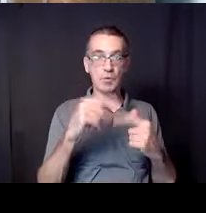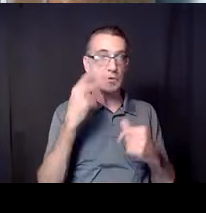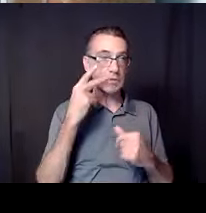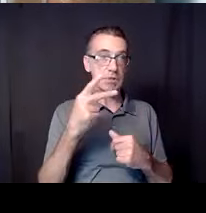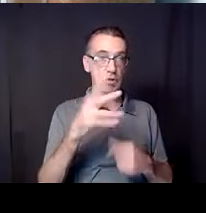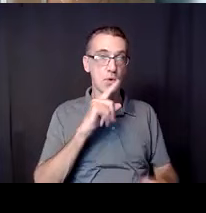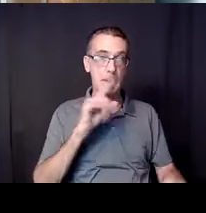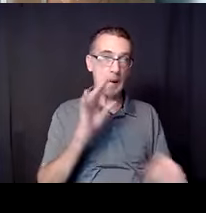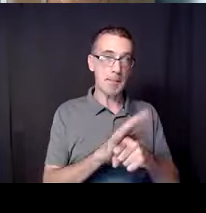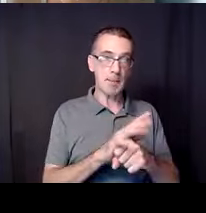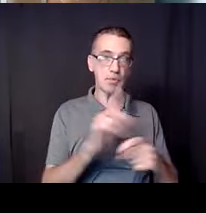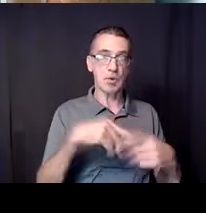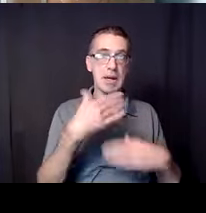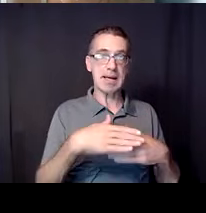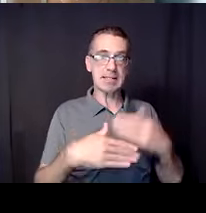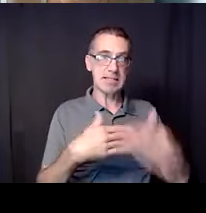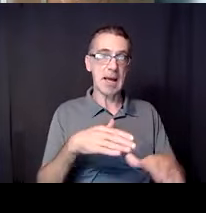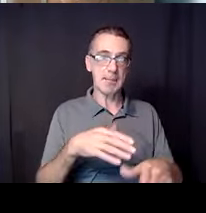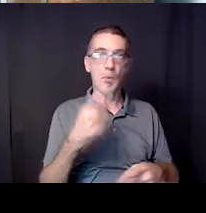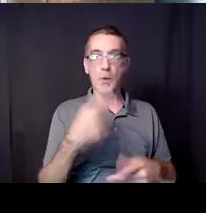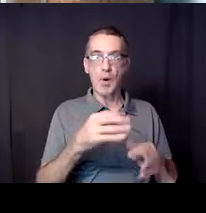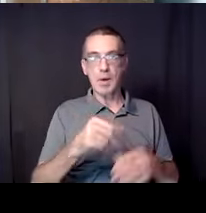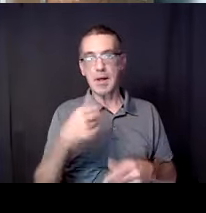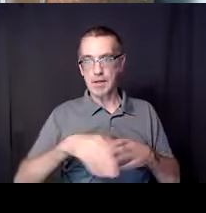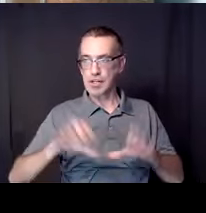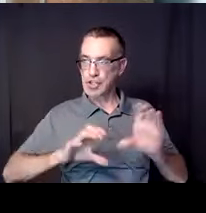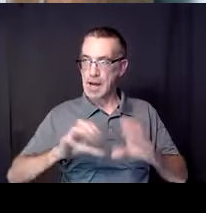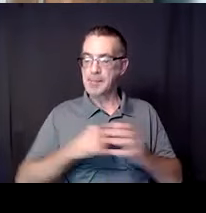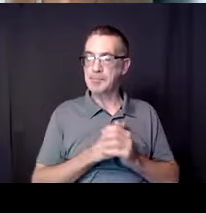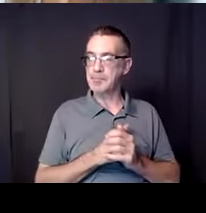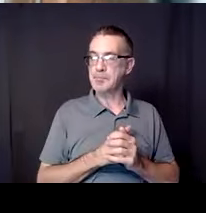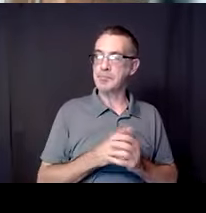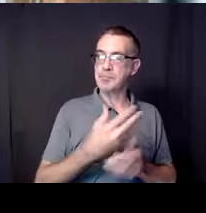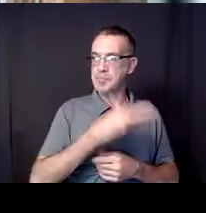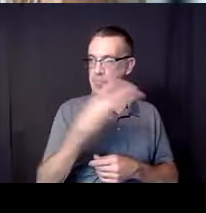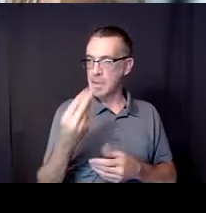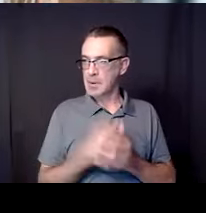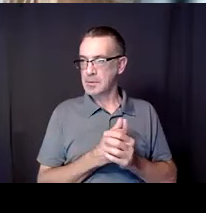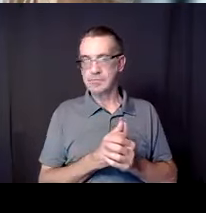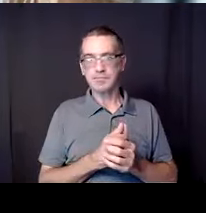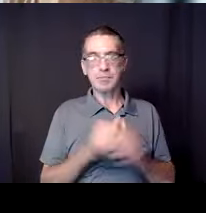your commitment to next steps in one way or another in the chat. And